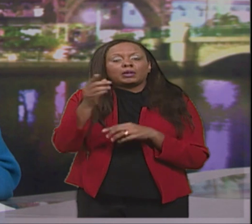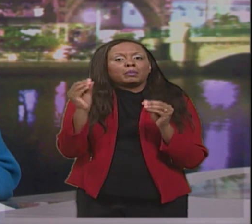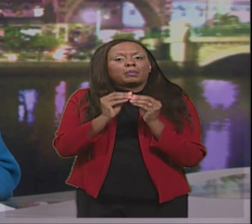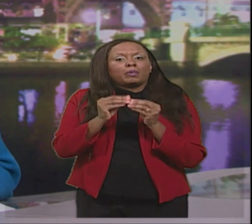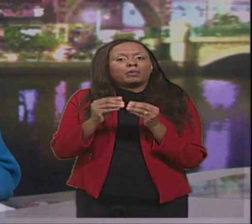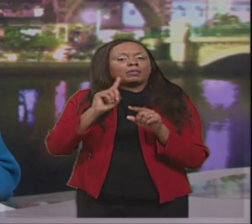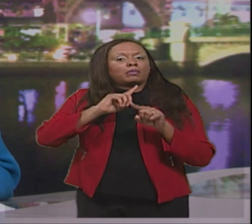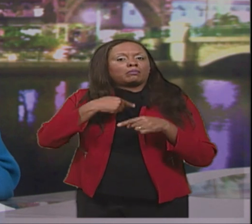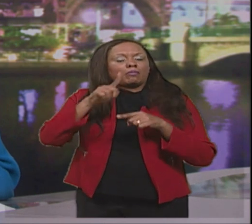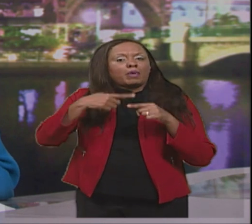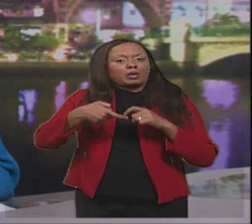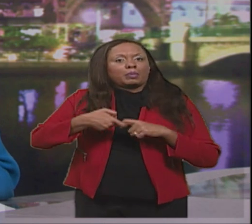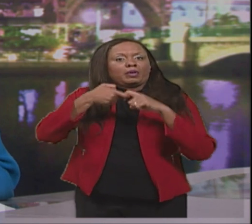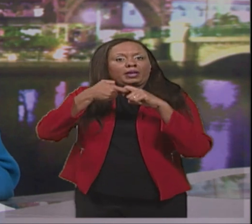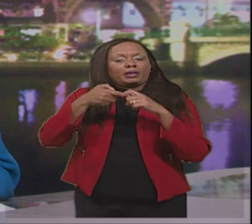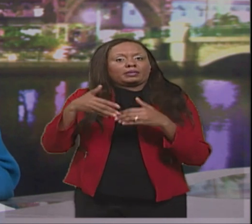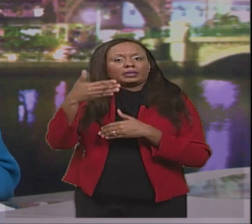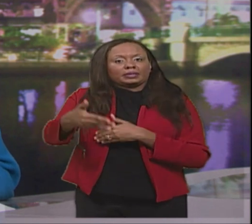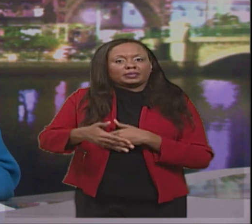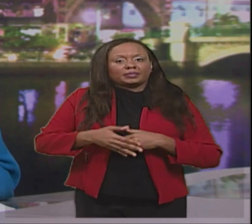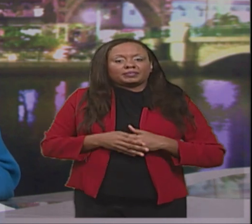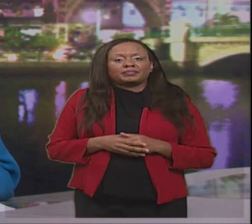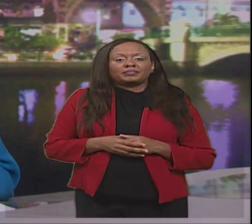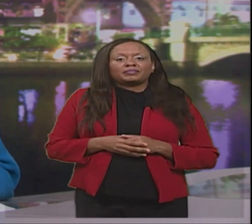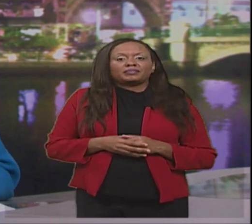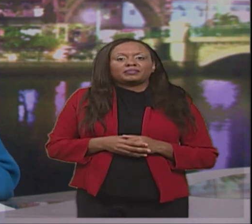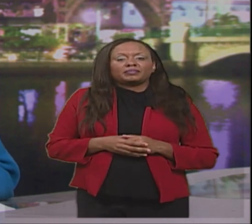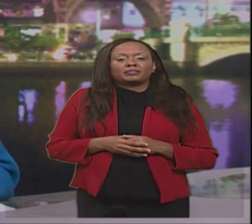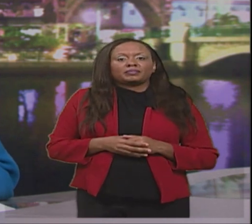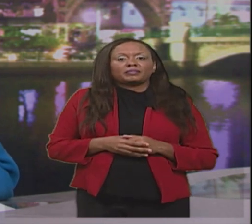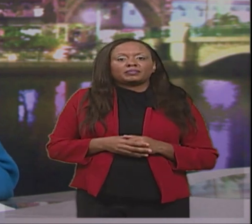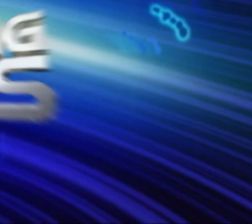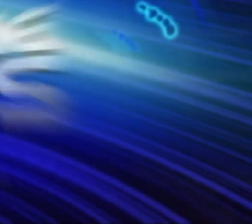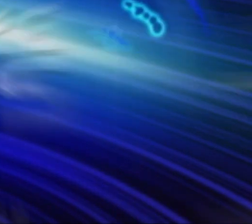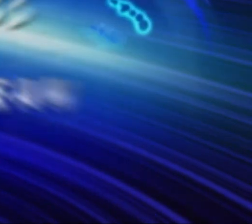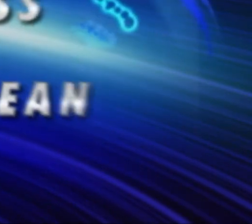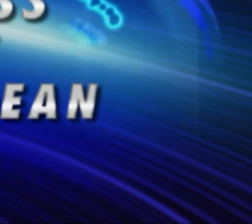that after this break when we take a look at news from the region. Stay with us.